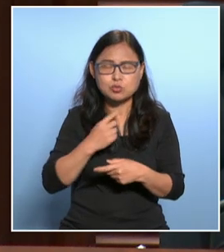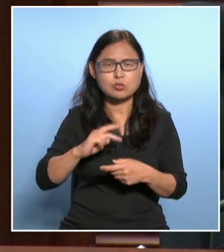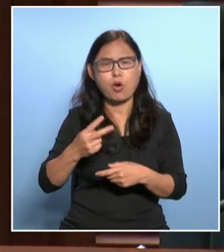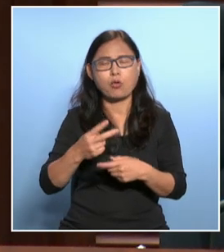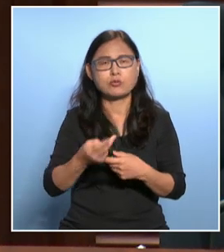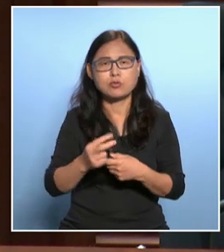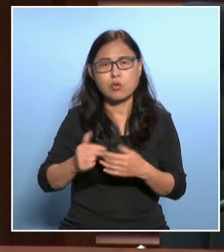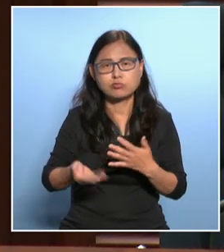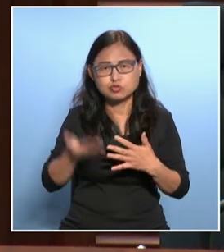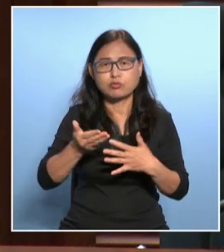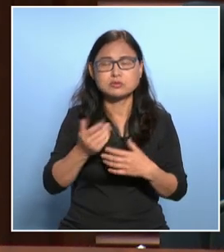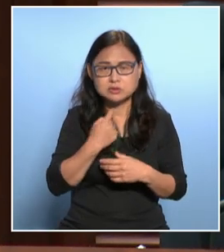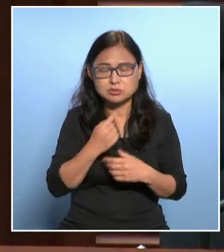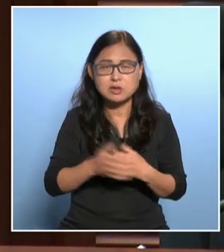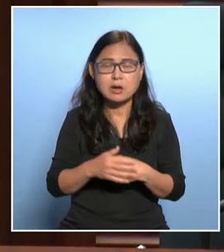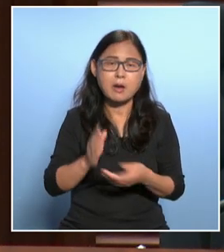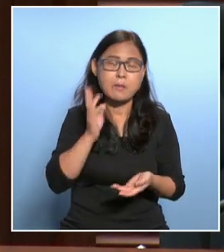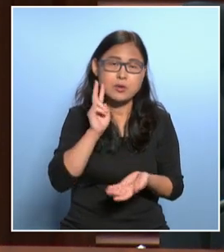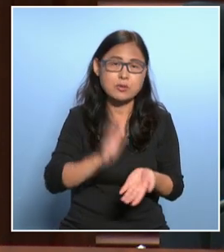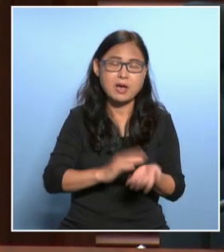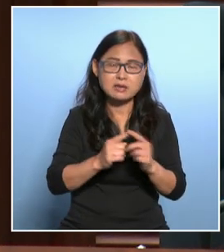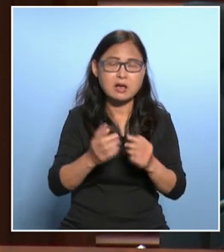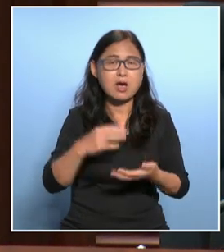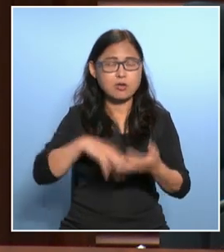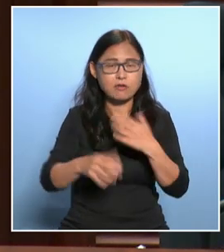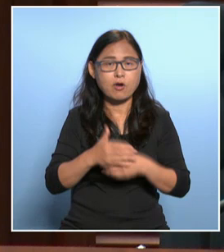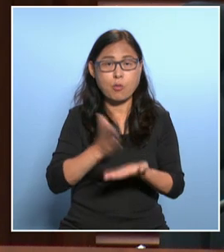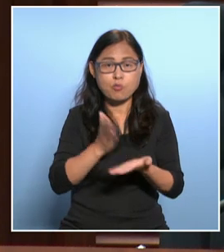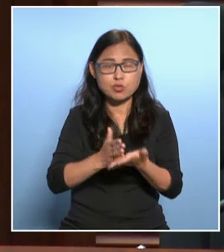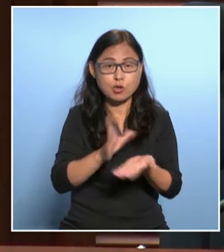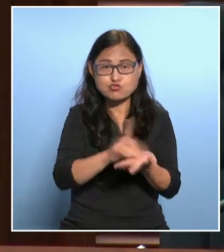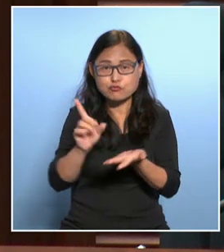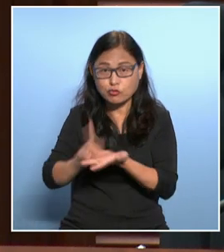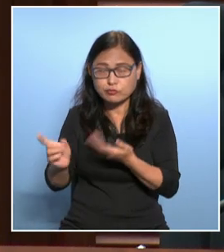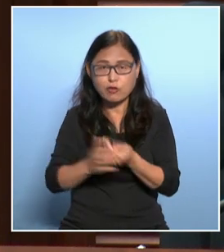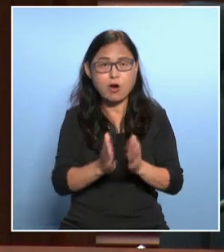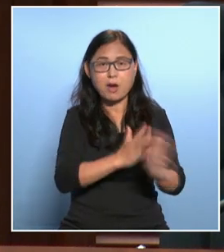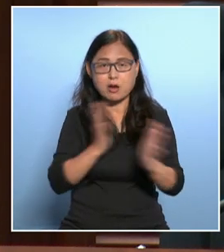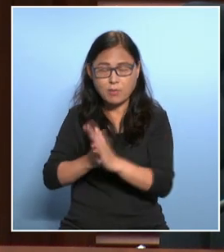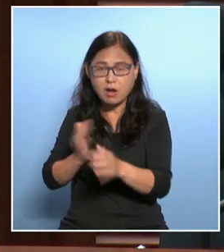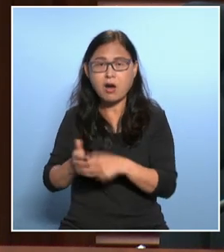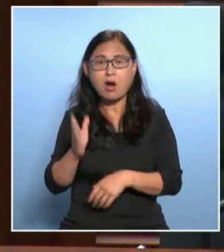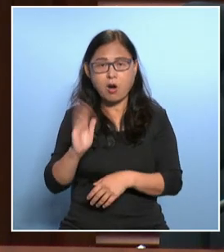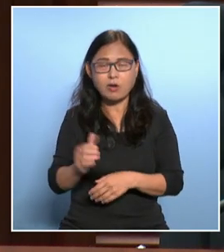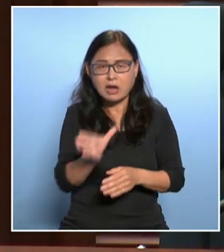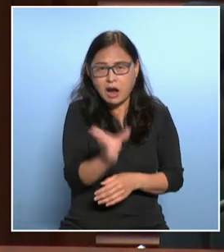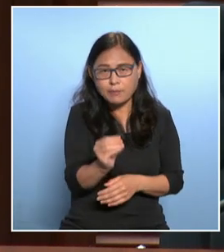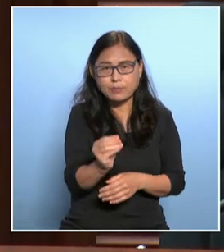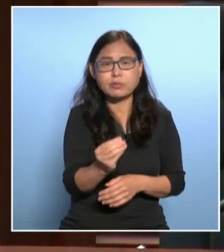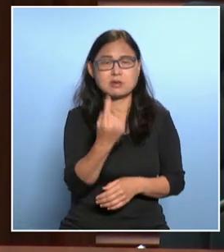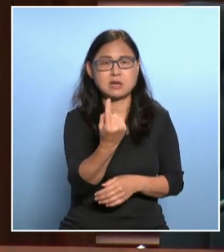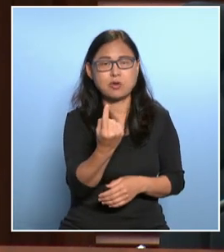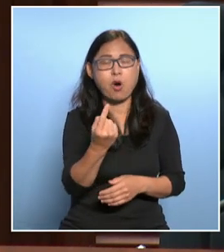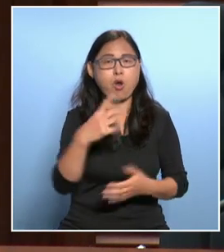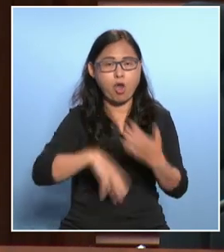need to enhance the triage of patients. For example, a patient may have 2 specialist